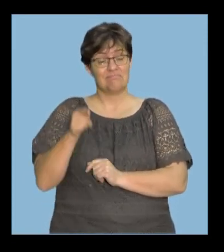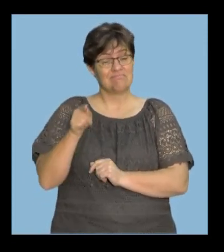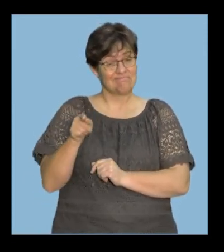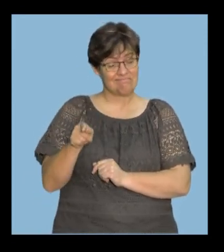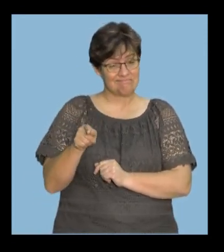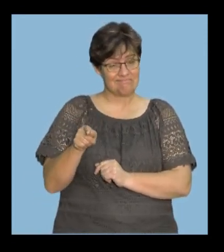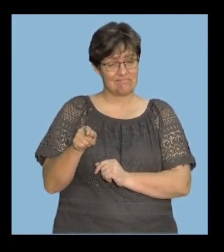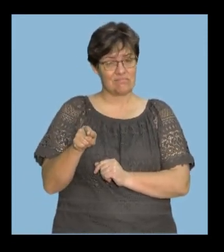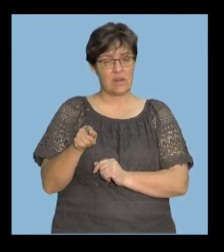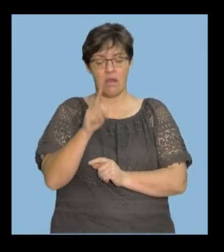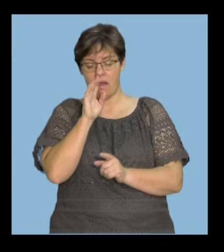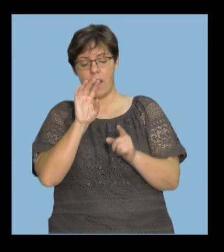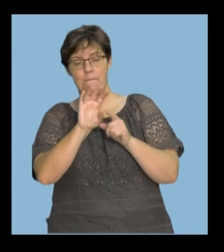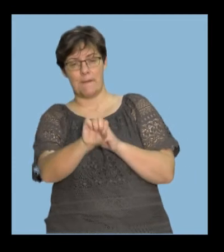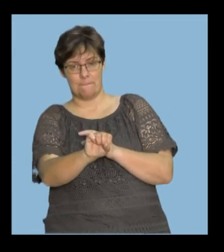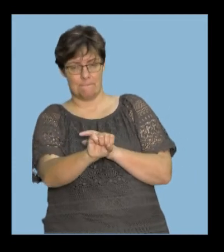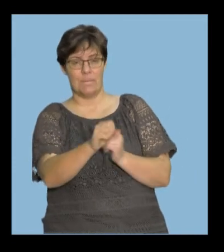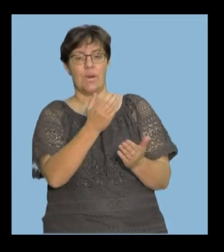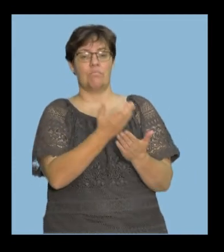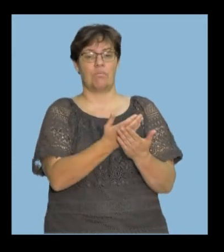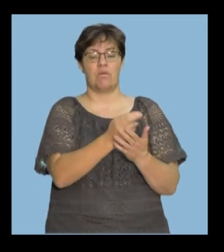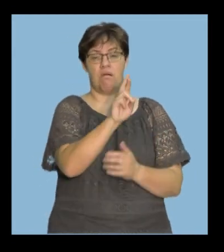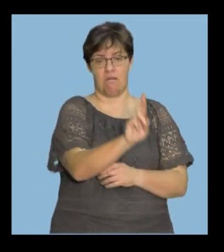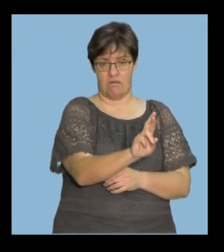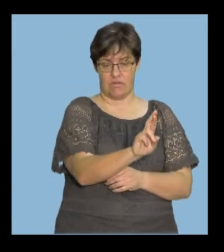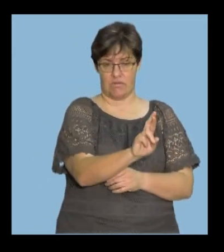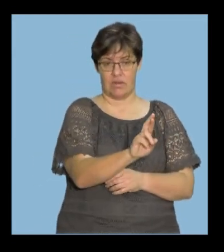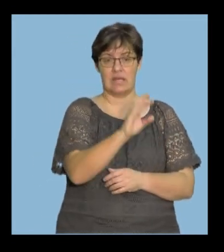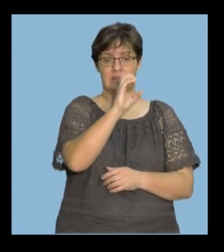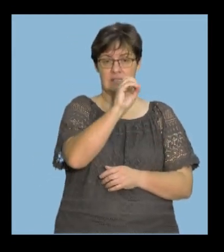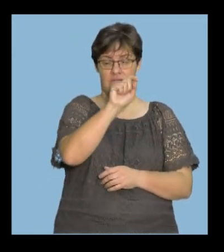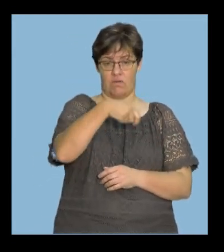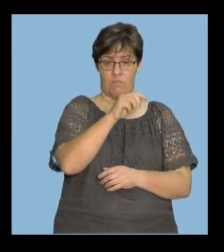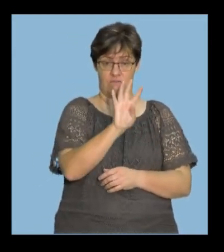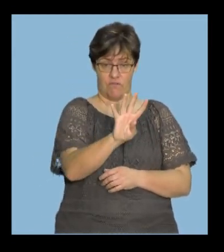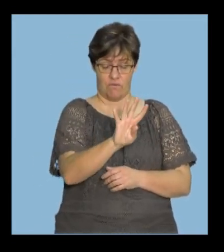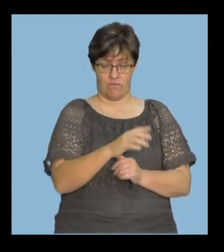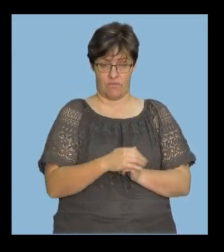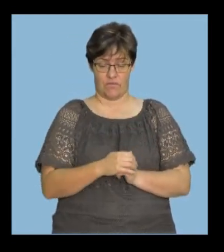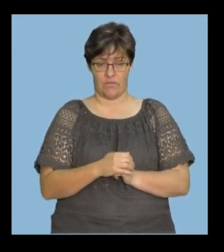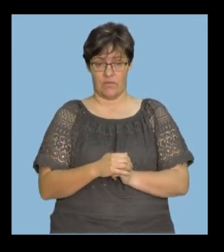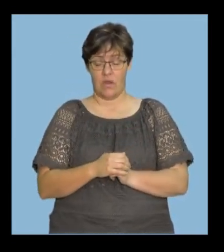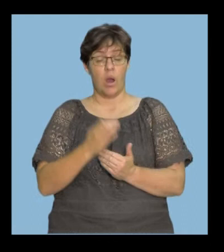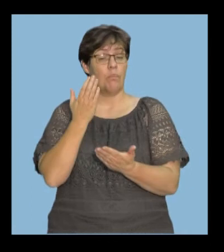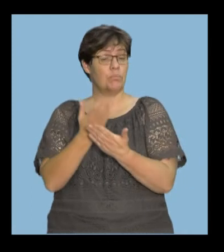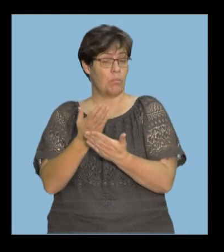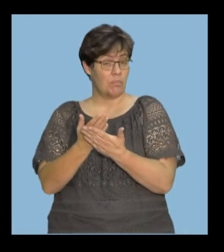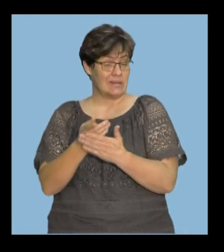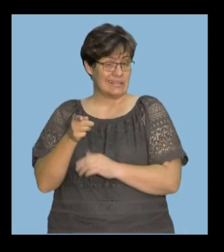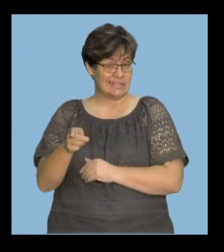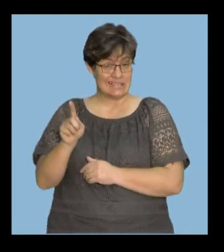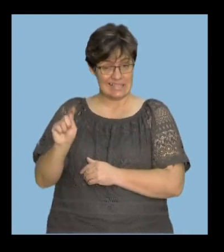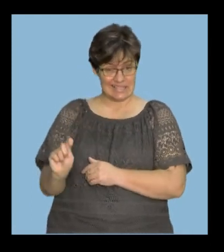Now, in this case, we recognize the probability of R is 0,4, and